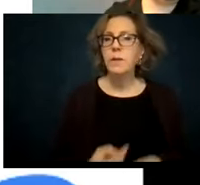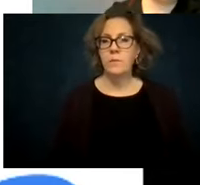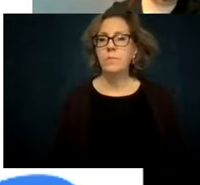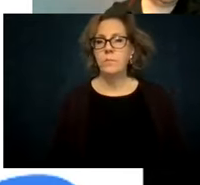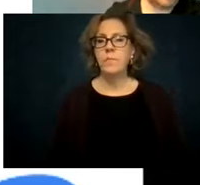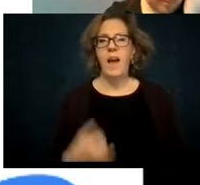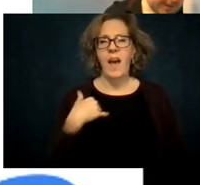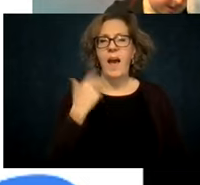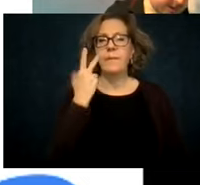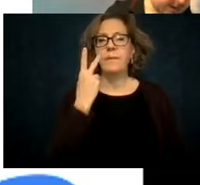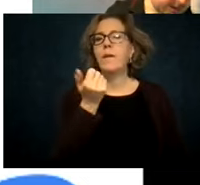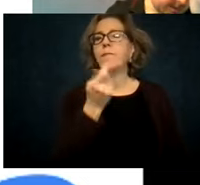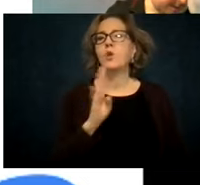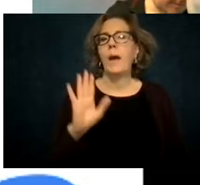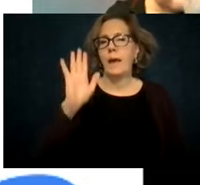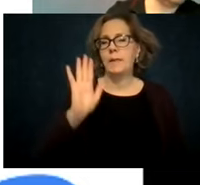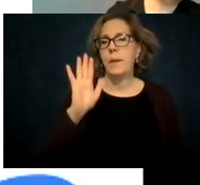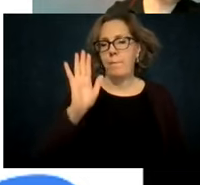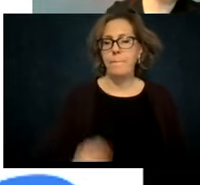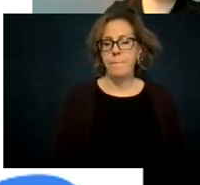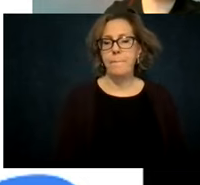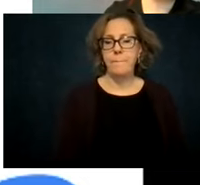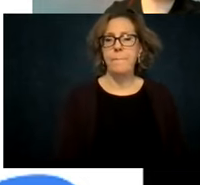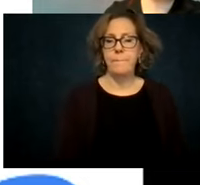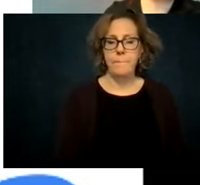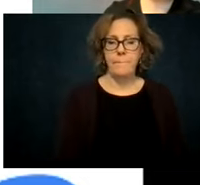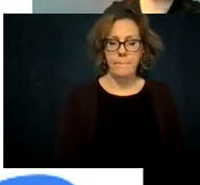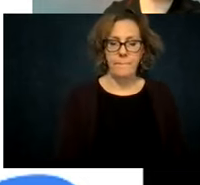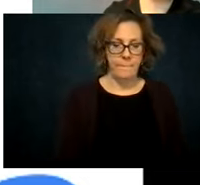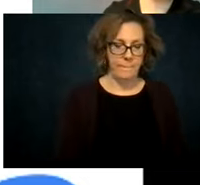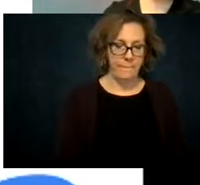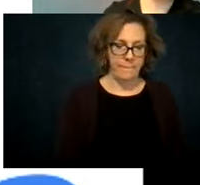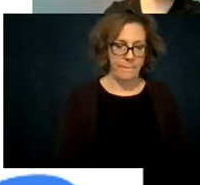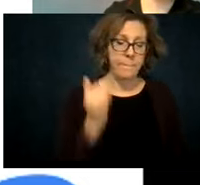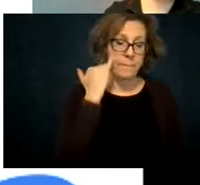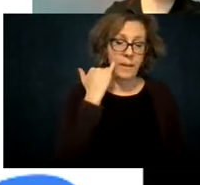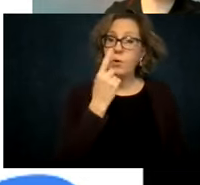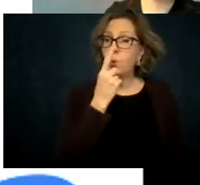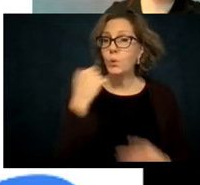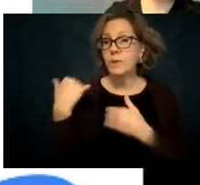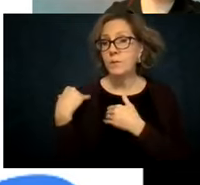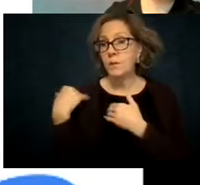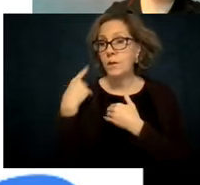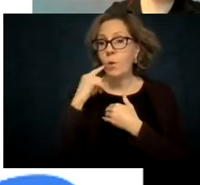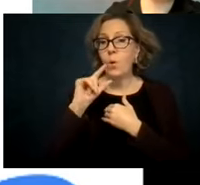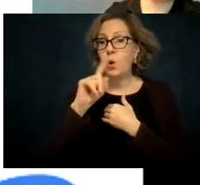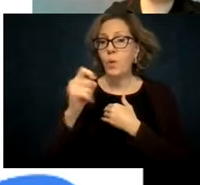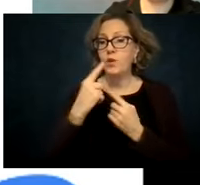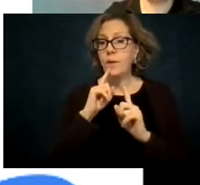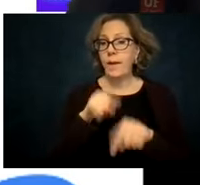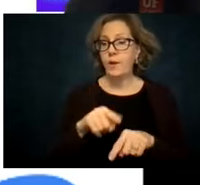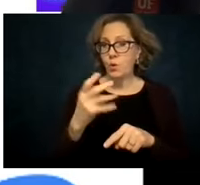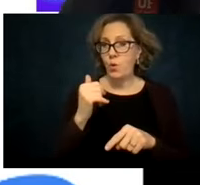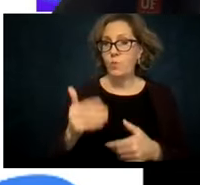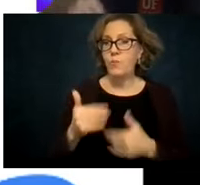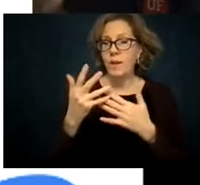couple hands up, I think. If who's ever doing Q&A, want to bring them up. Yeah. Sorry,